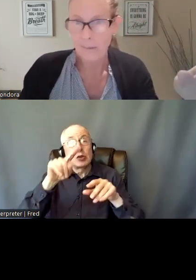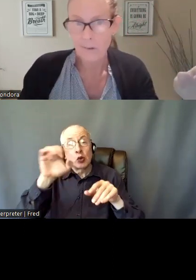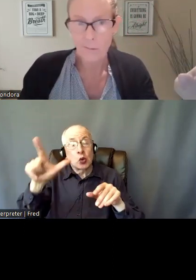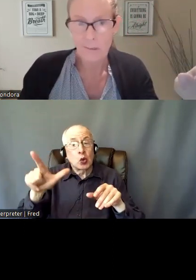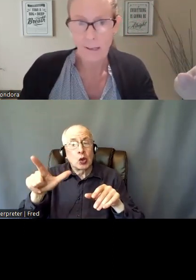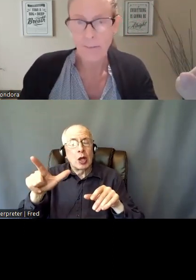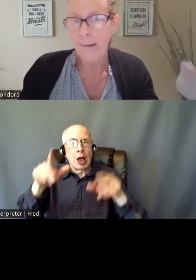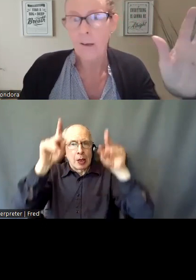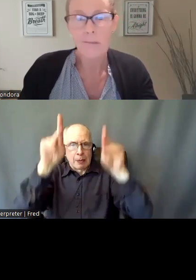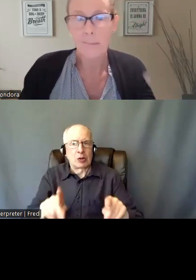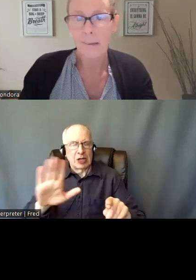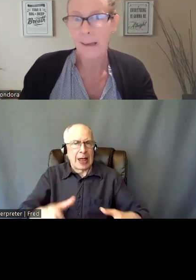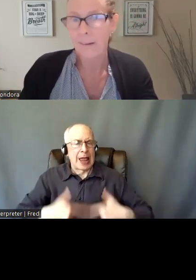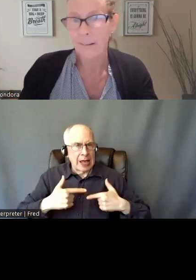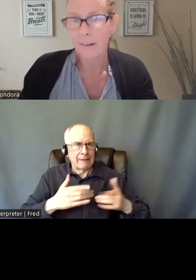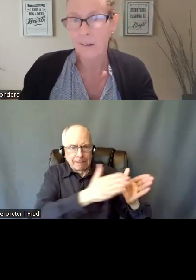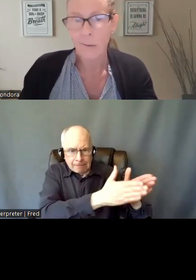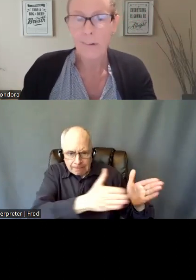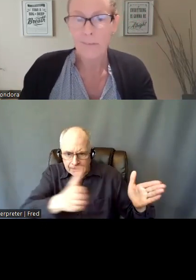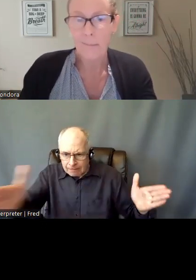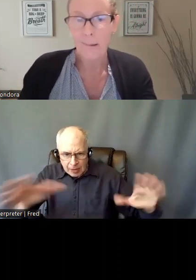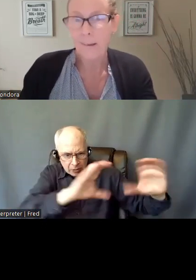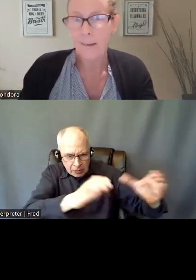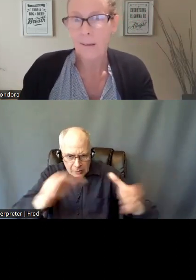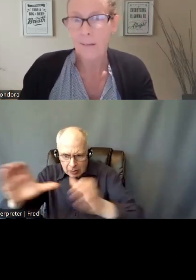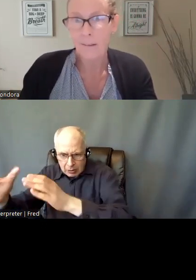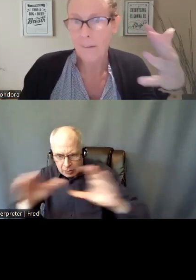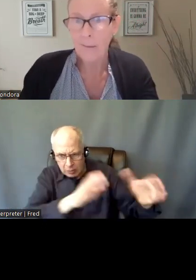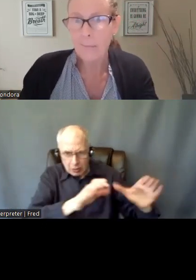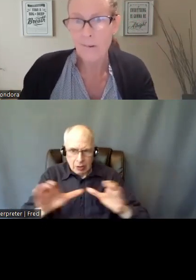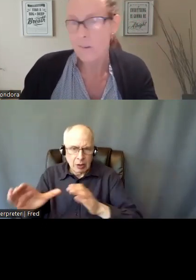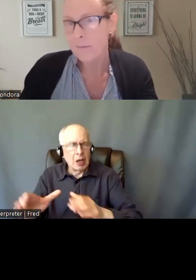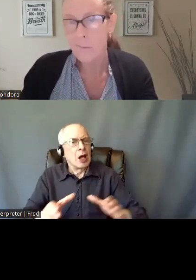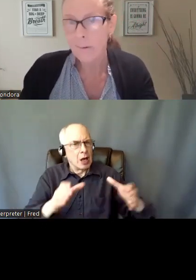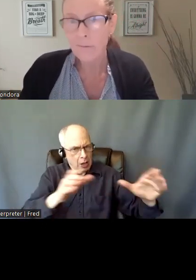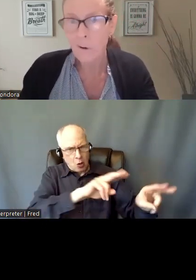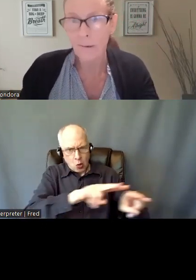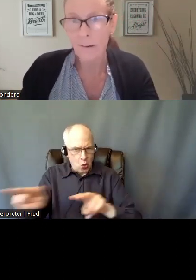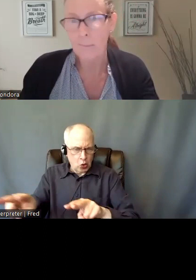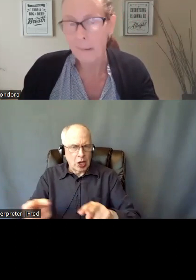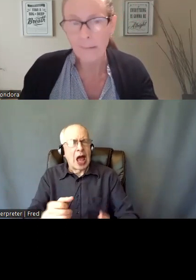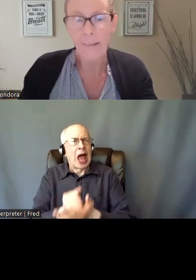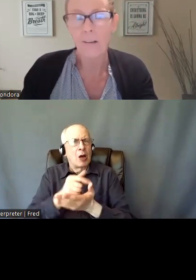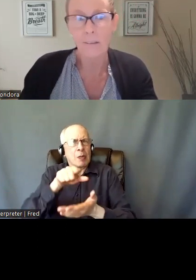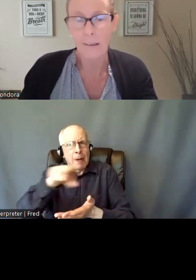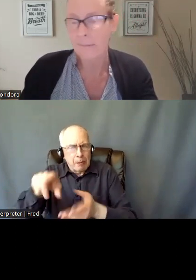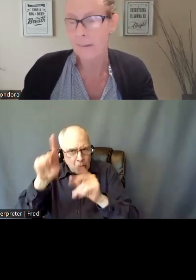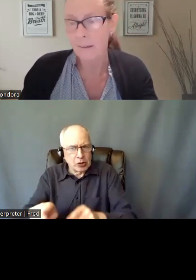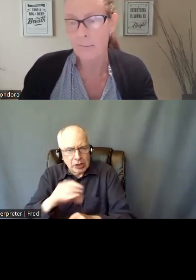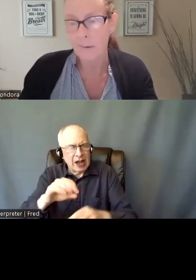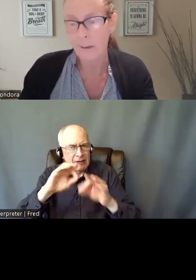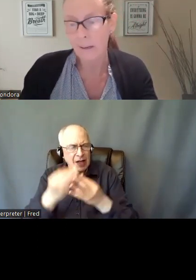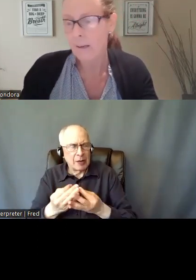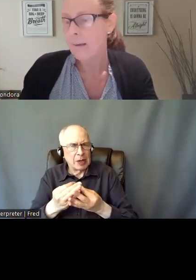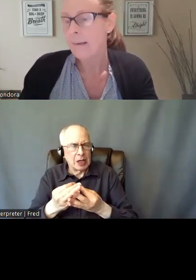of an individual's life and helps them together with their family to develop a vision for moving forward and building that good life in